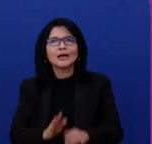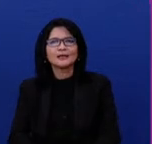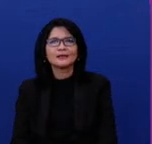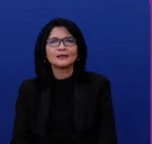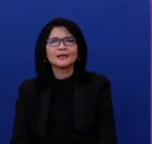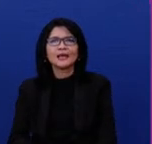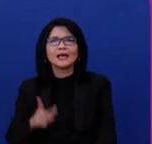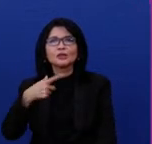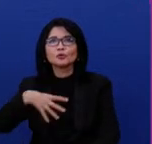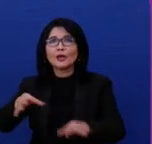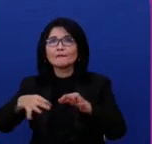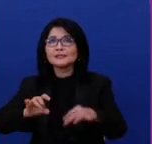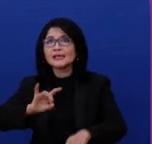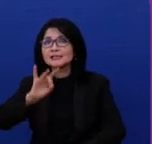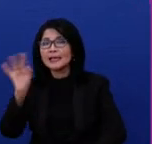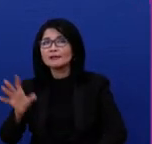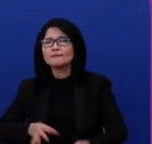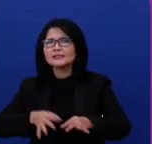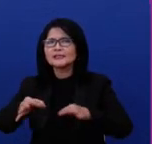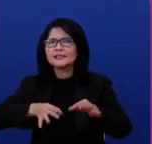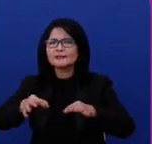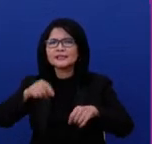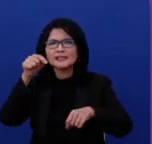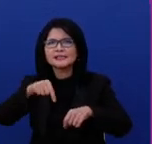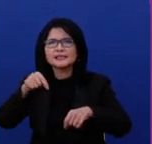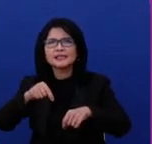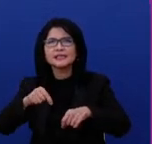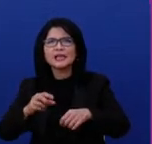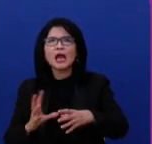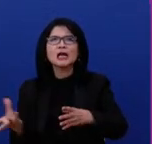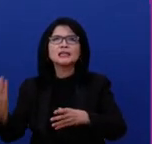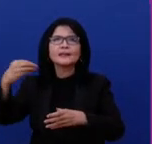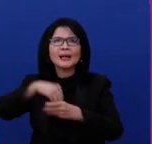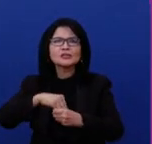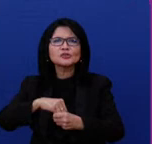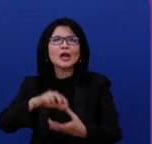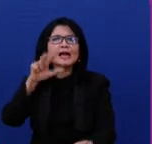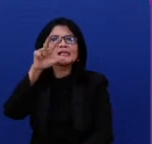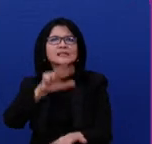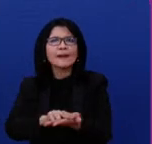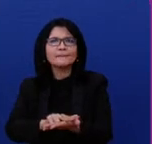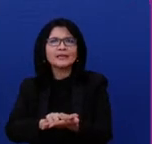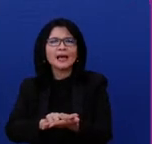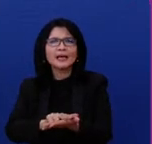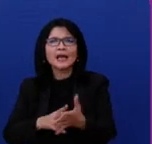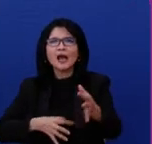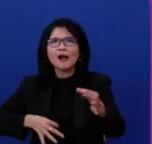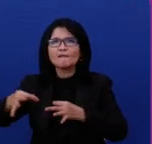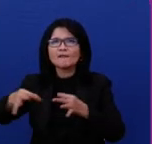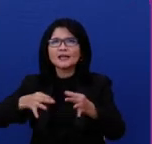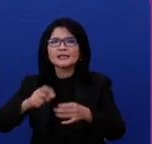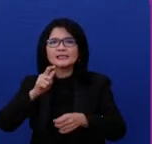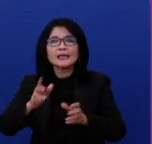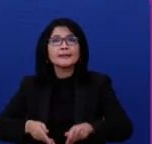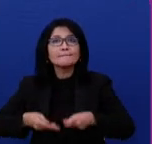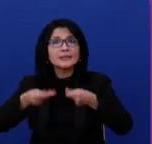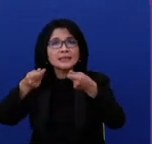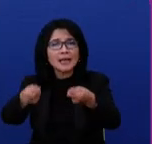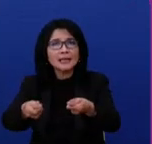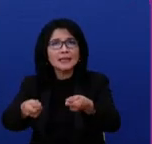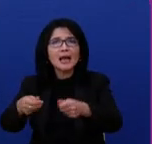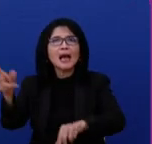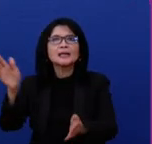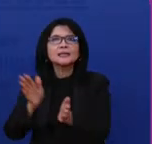facilities nuklir Foursquare dusted Ken Arok Inggris soal kado spocek